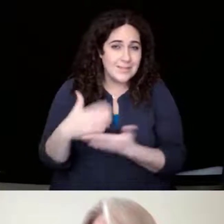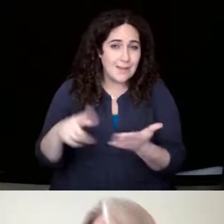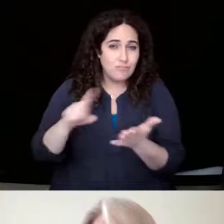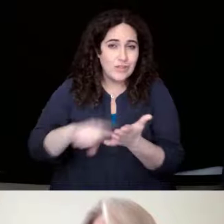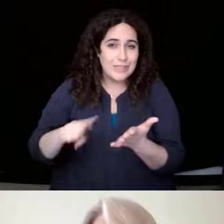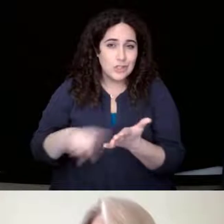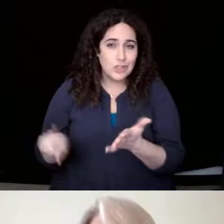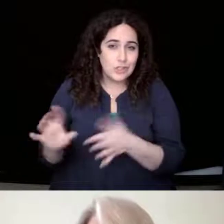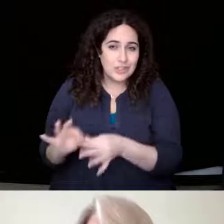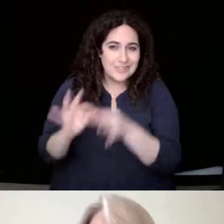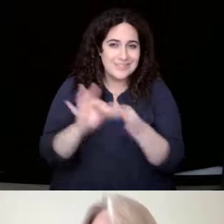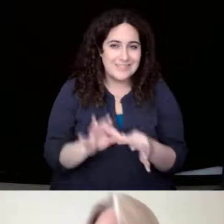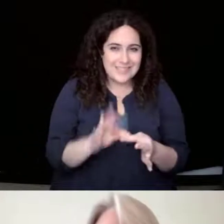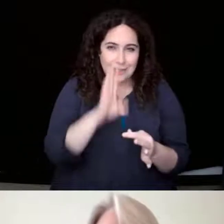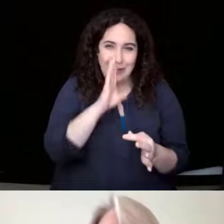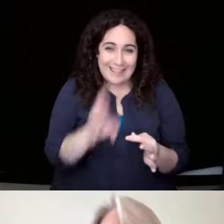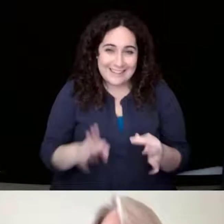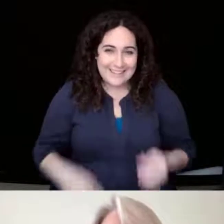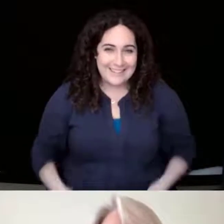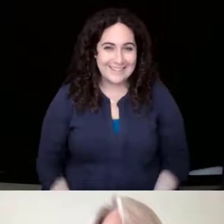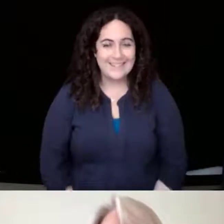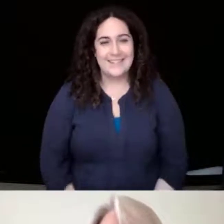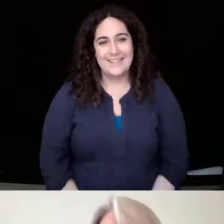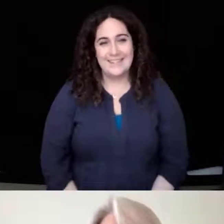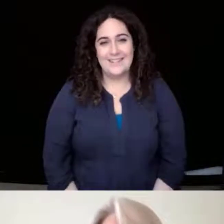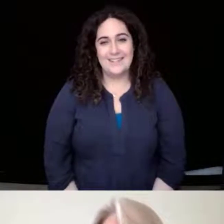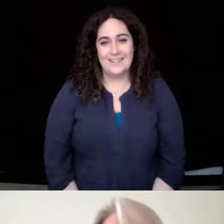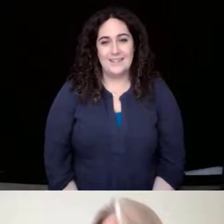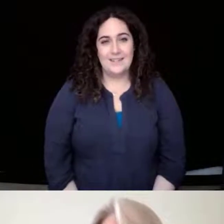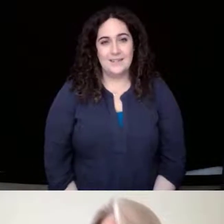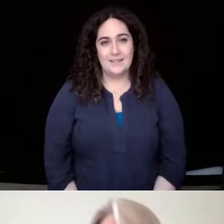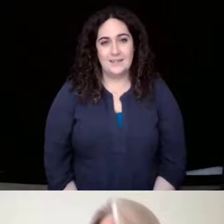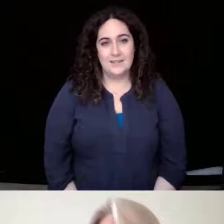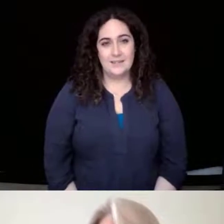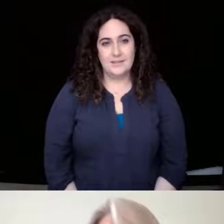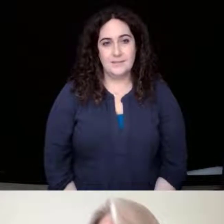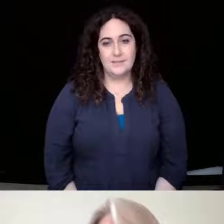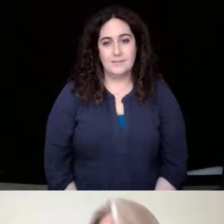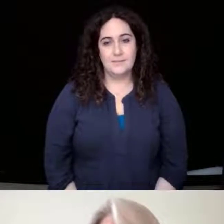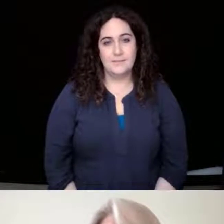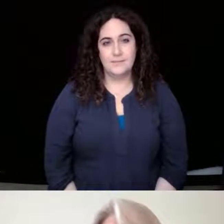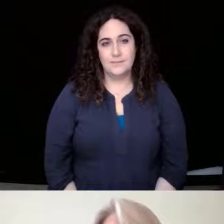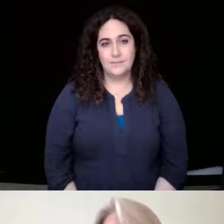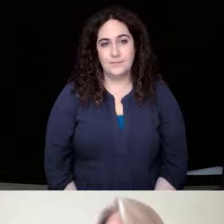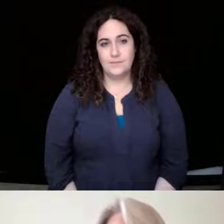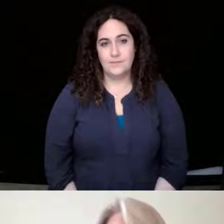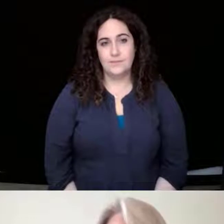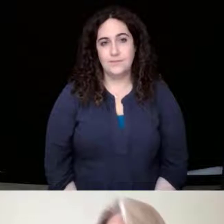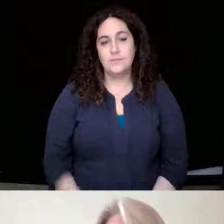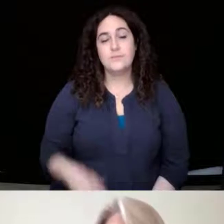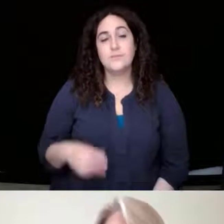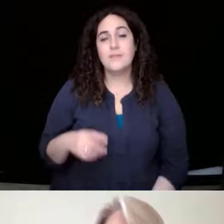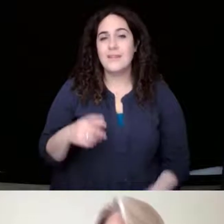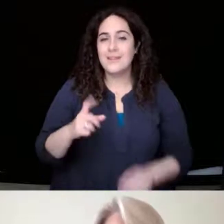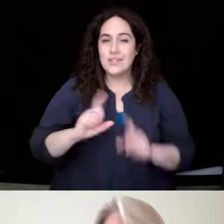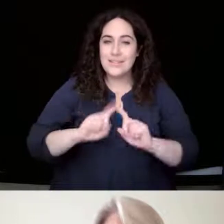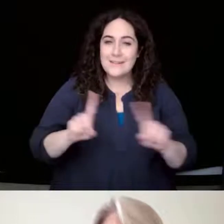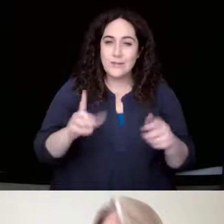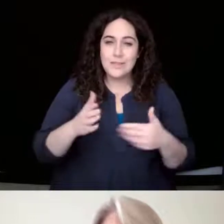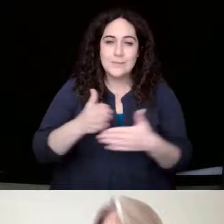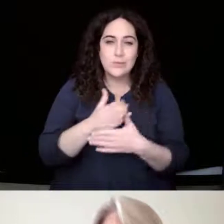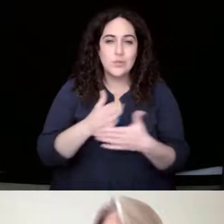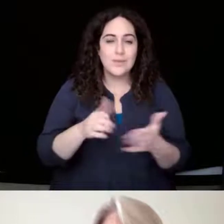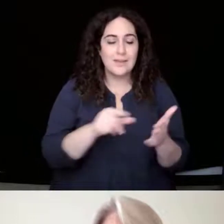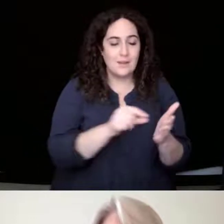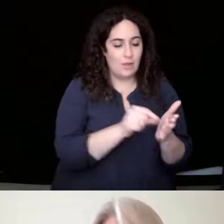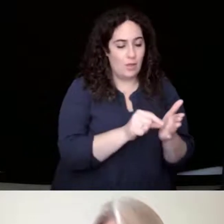addresses this in a very great detail. So I will say that one of the things I would say is there's a difference between the individual author